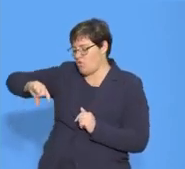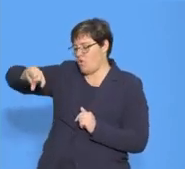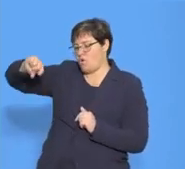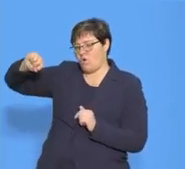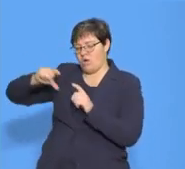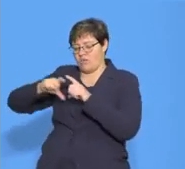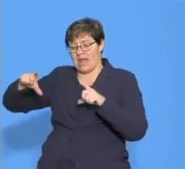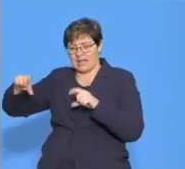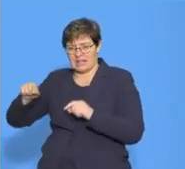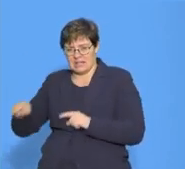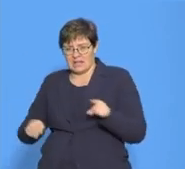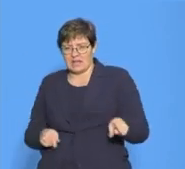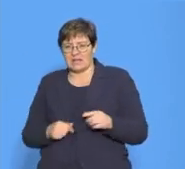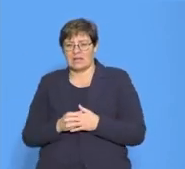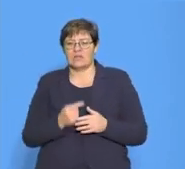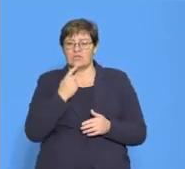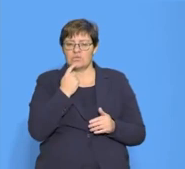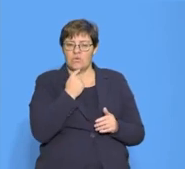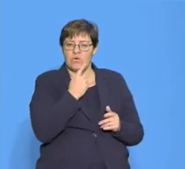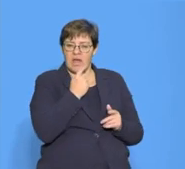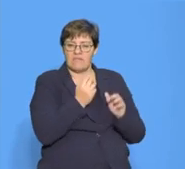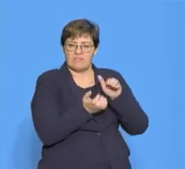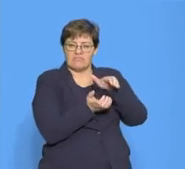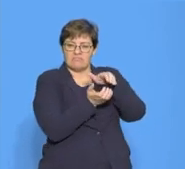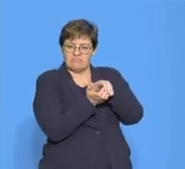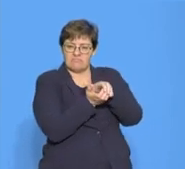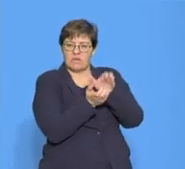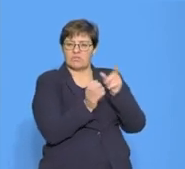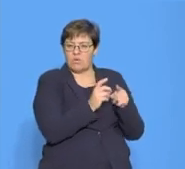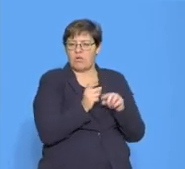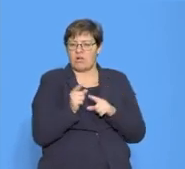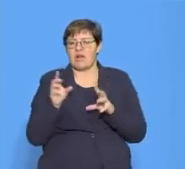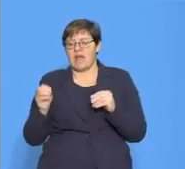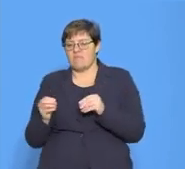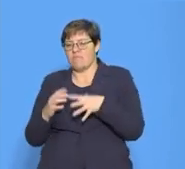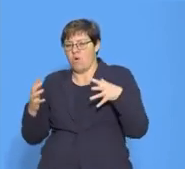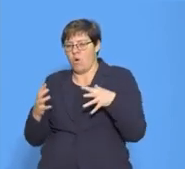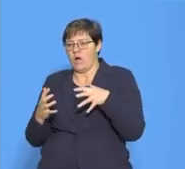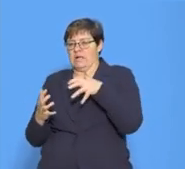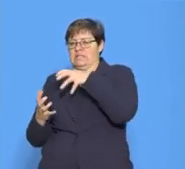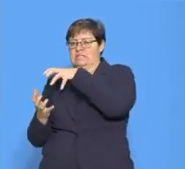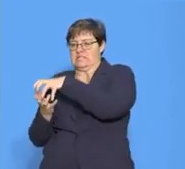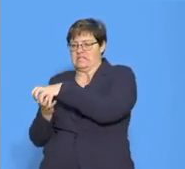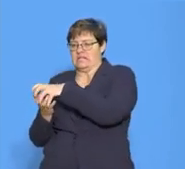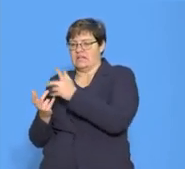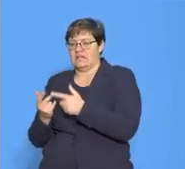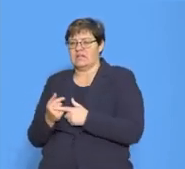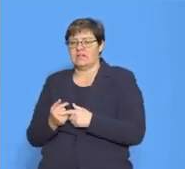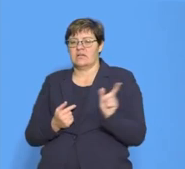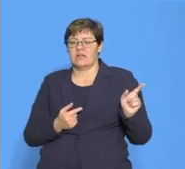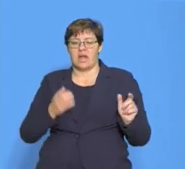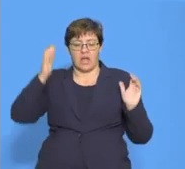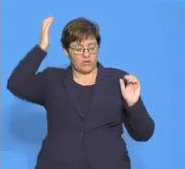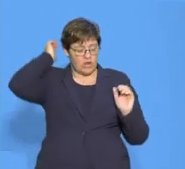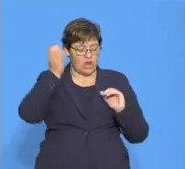that's long and rectangular. The jaws are small, less prognathous, so they don't stick out or protrude as much, whereas in